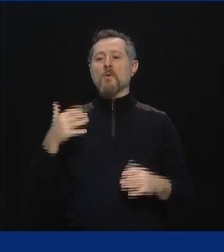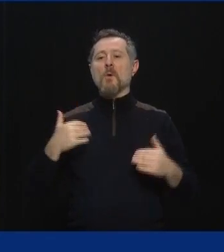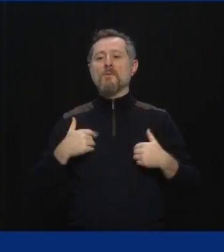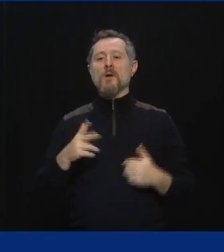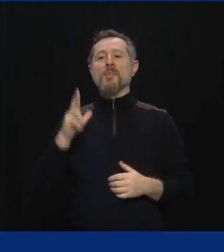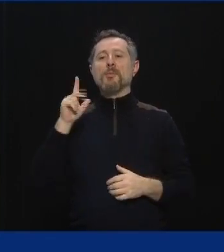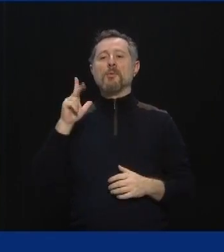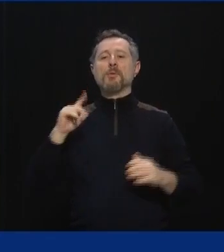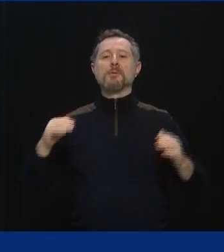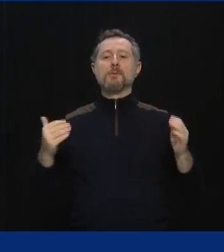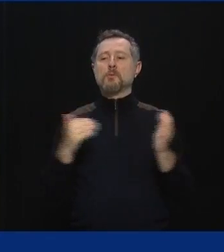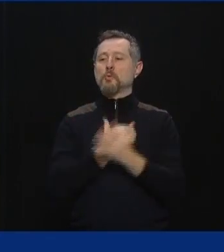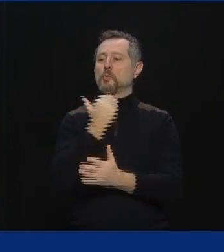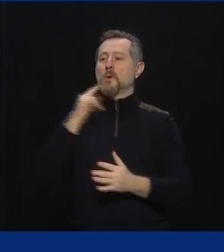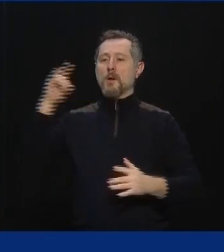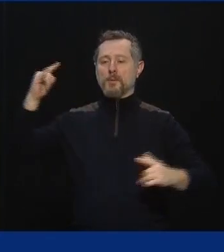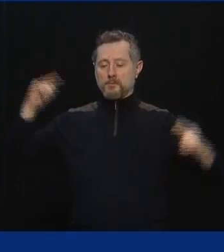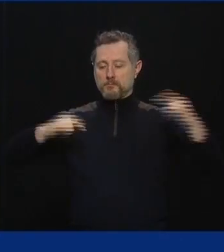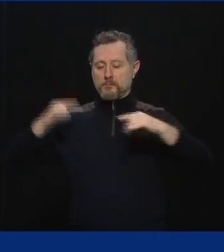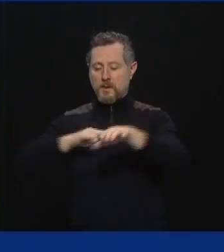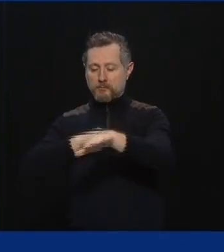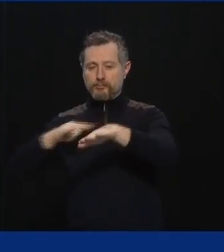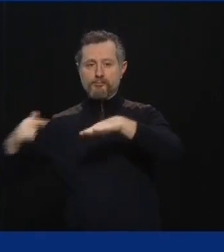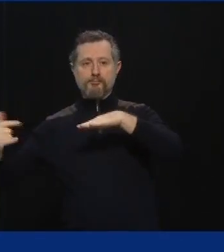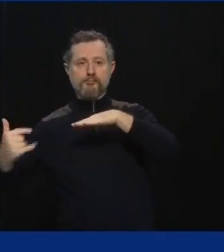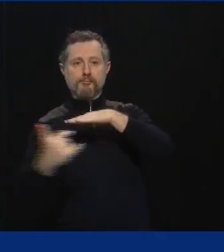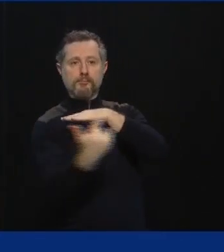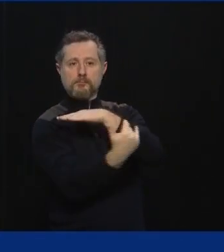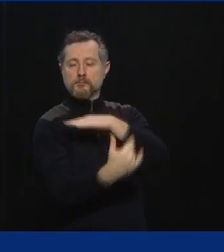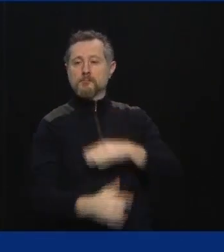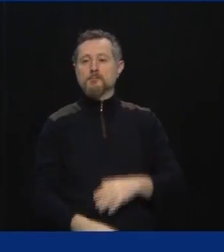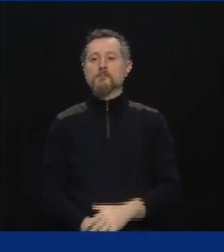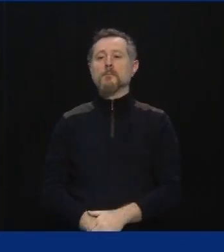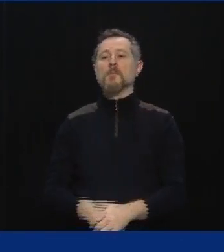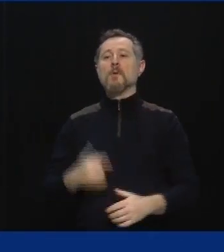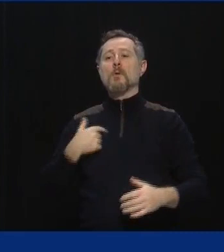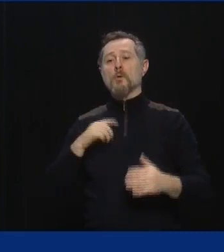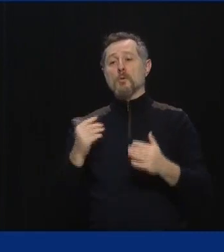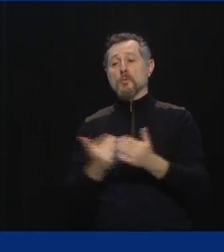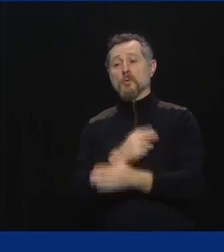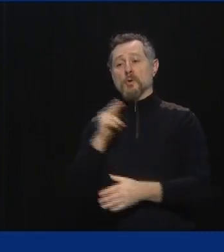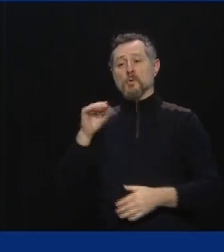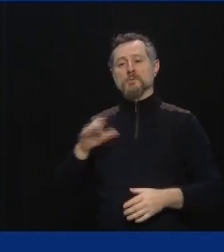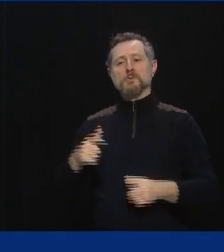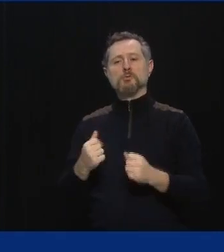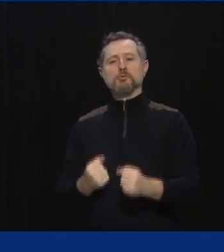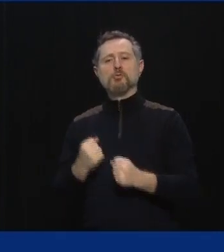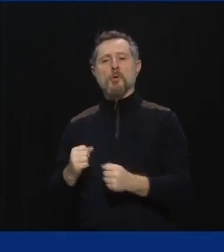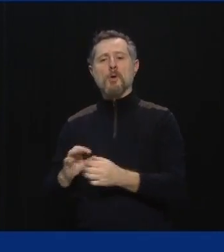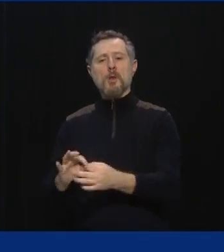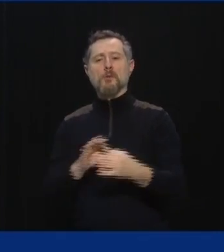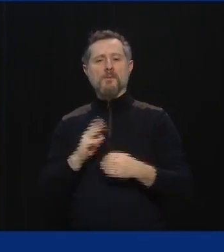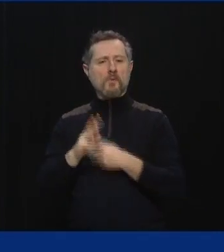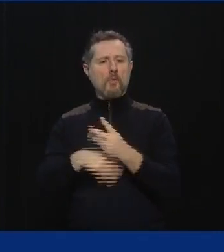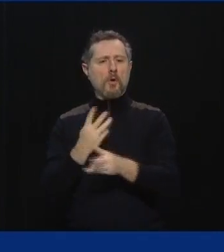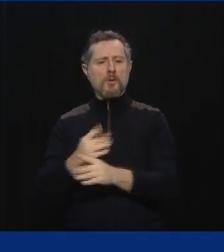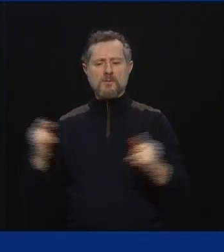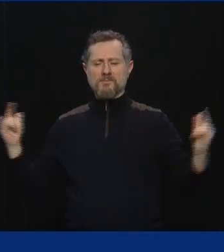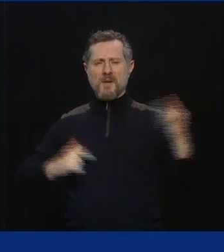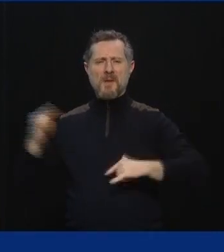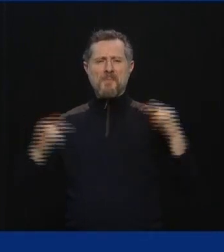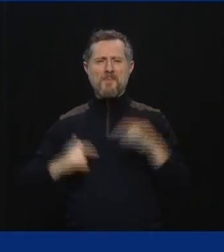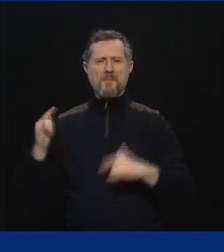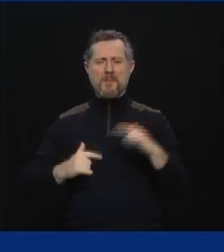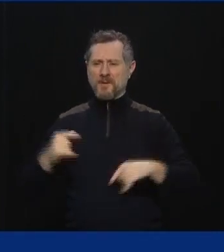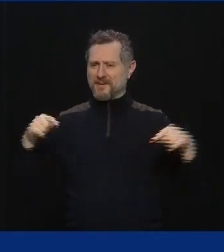gates. We are so interconnected with the rest of the globe. We want people to come from all over to find